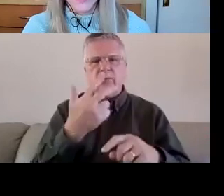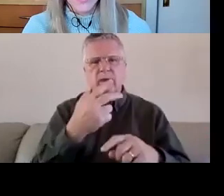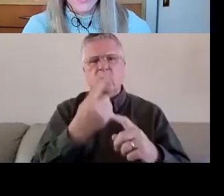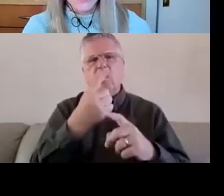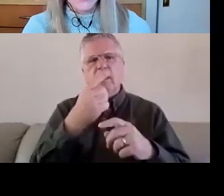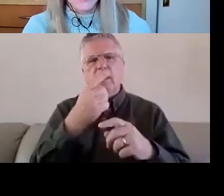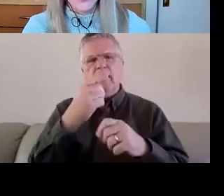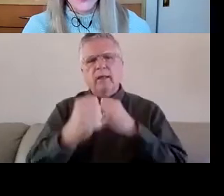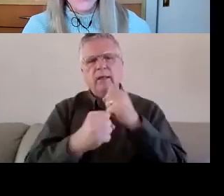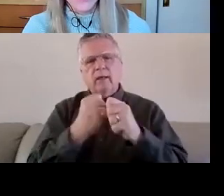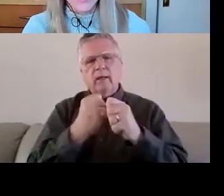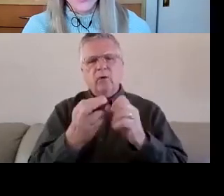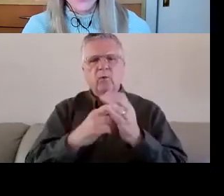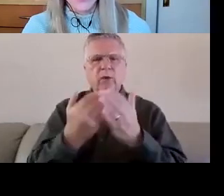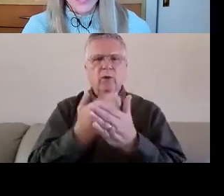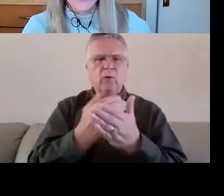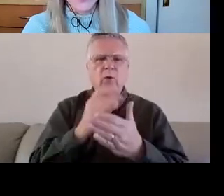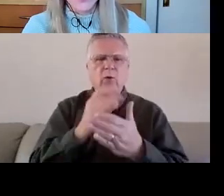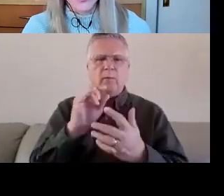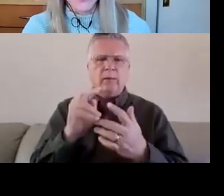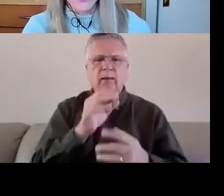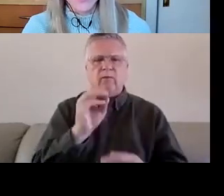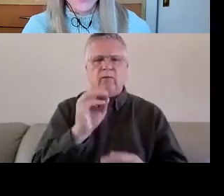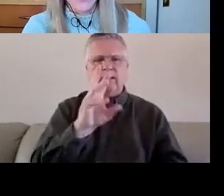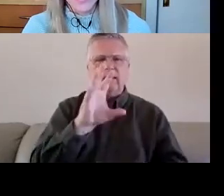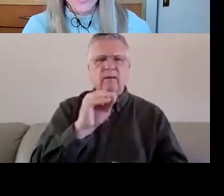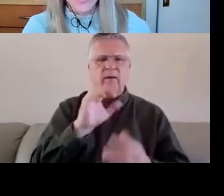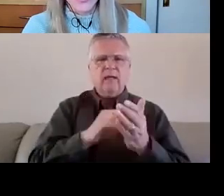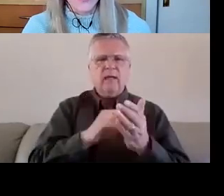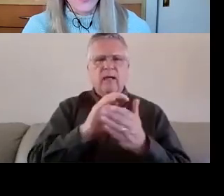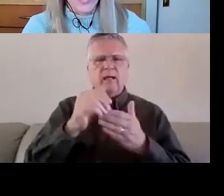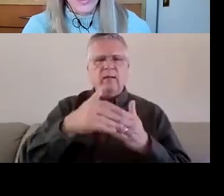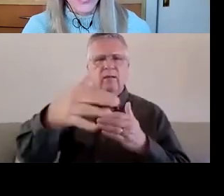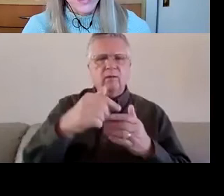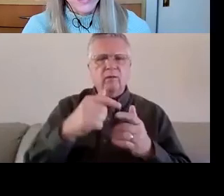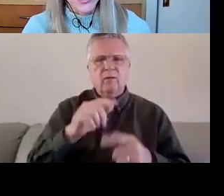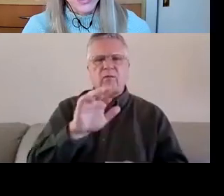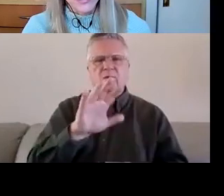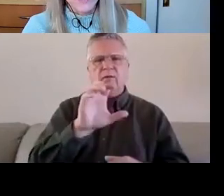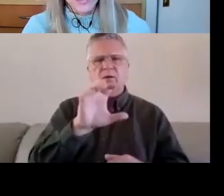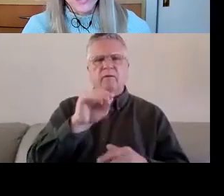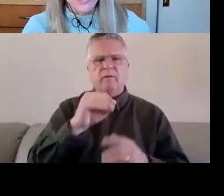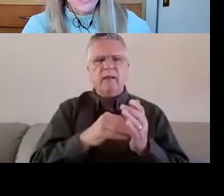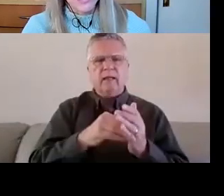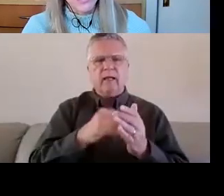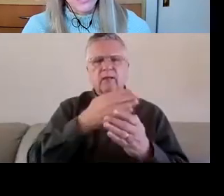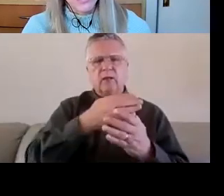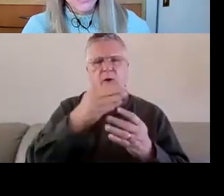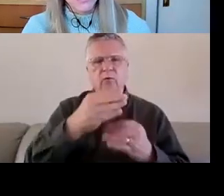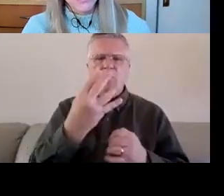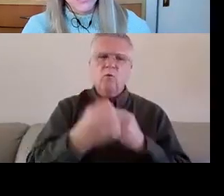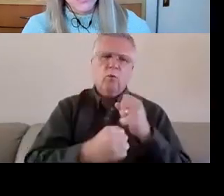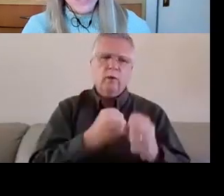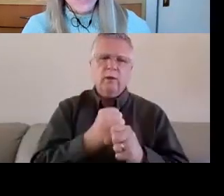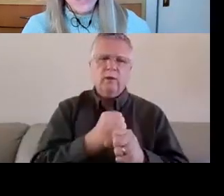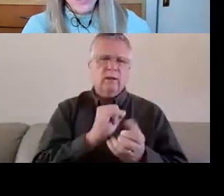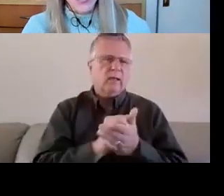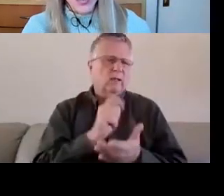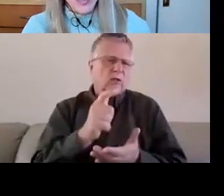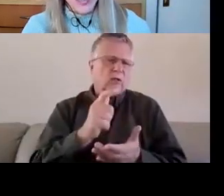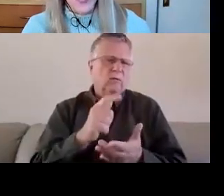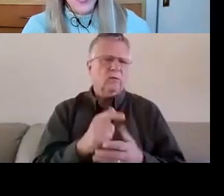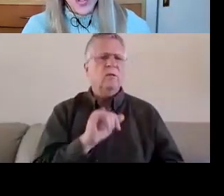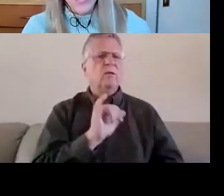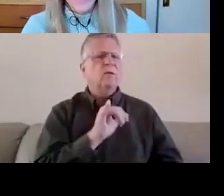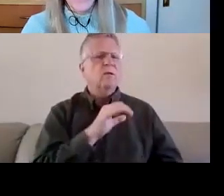from $650,000 over 5 years to $550,000 over 4 years. That's the gist of it. Gotcha. Heidi,